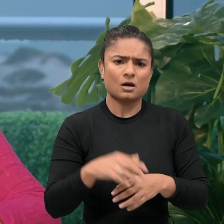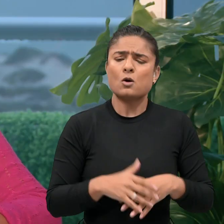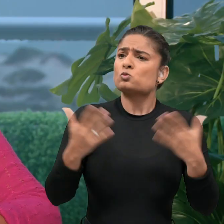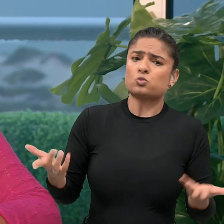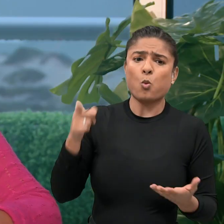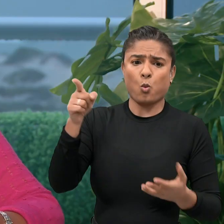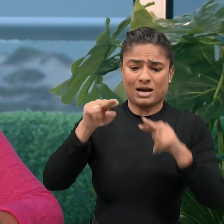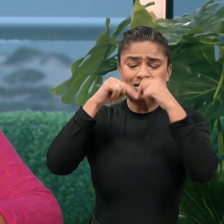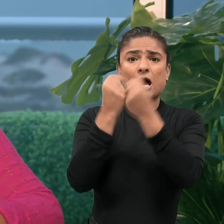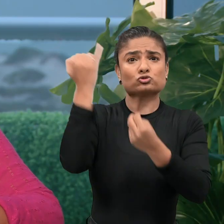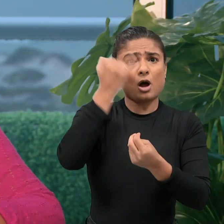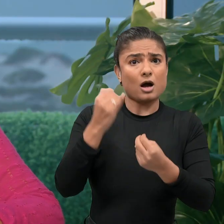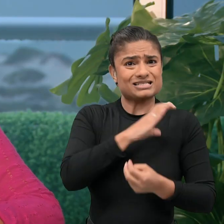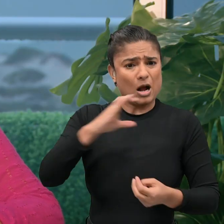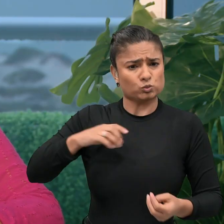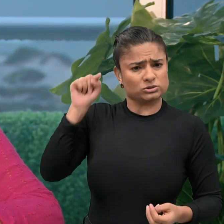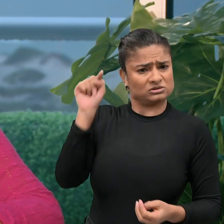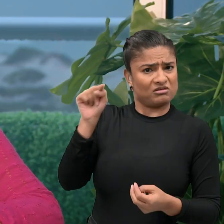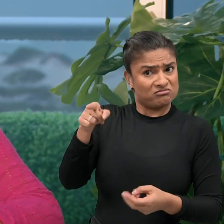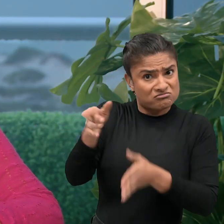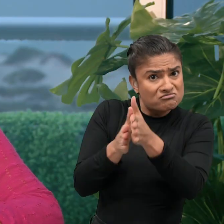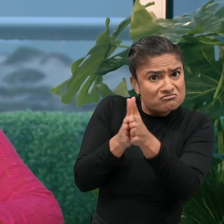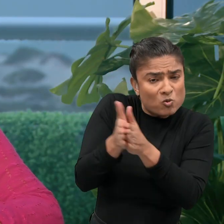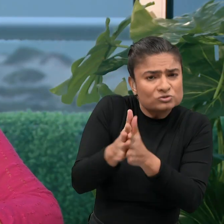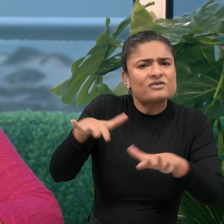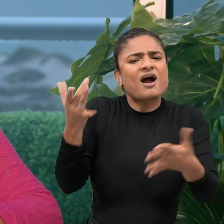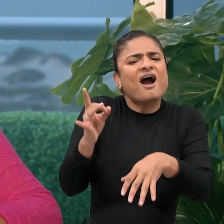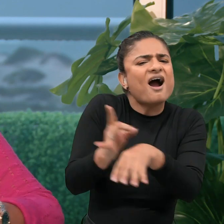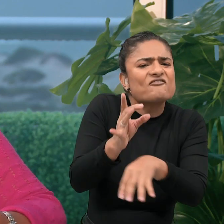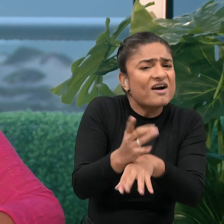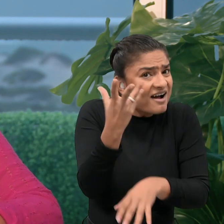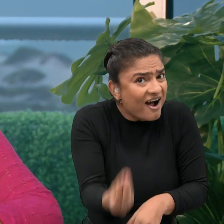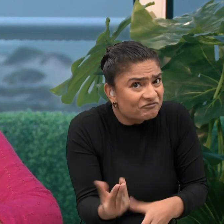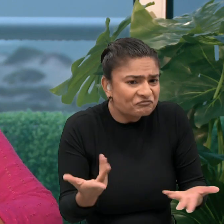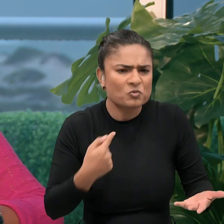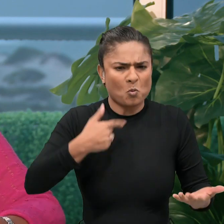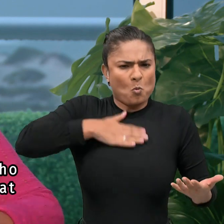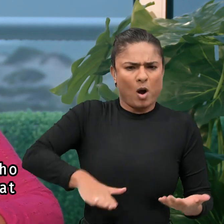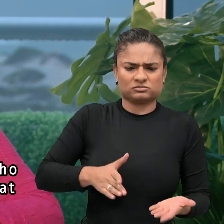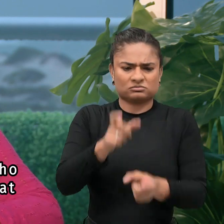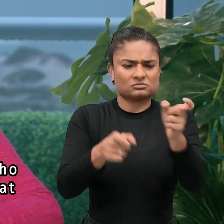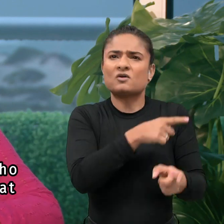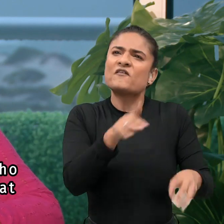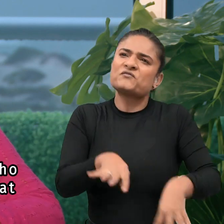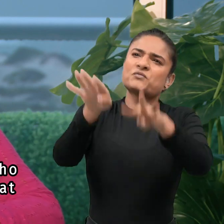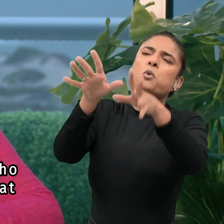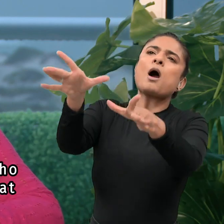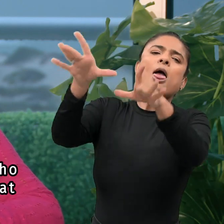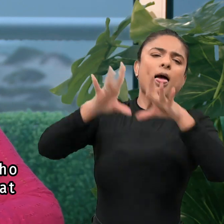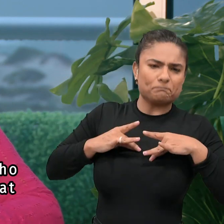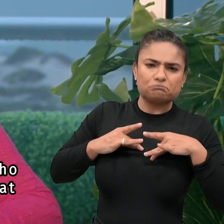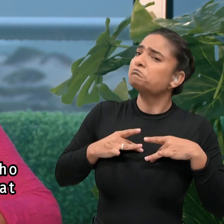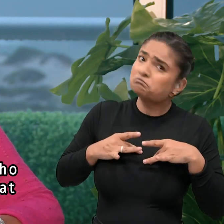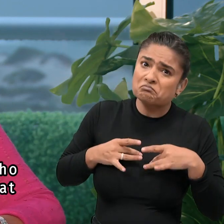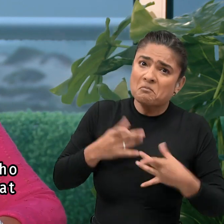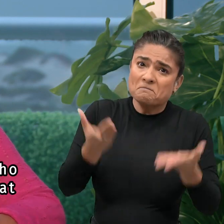then from the side of the National Arts Council, is there any motivational words or words of advice that you'd like to leave our viewers